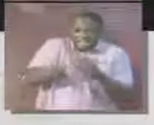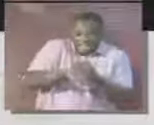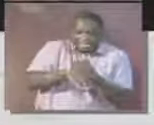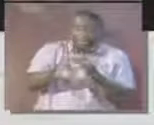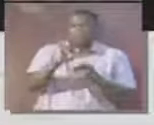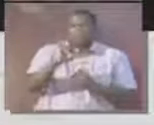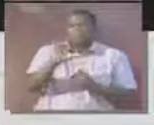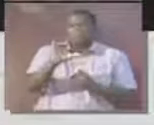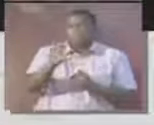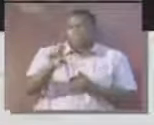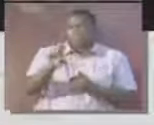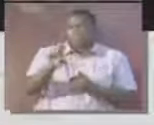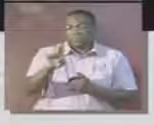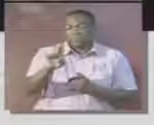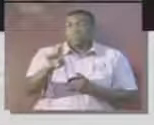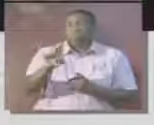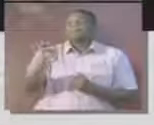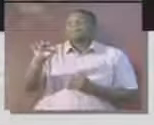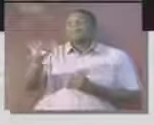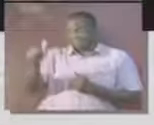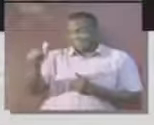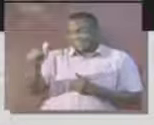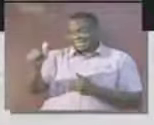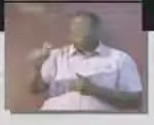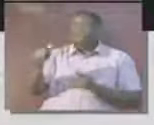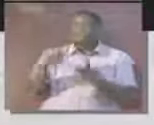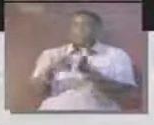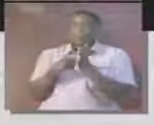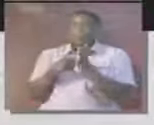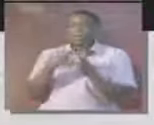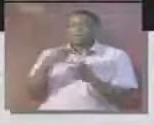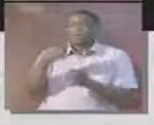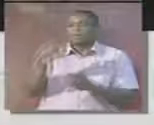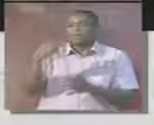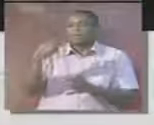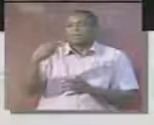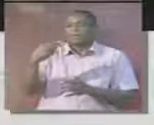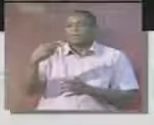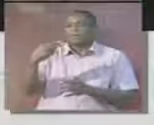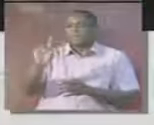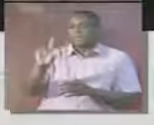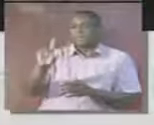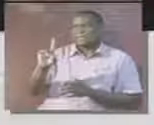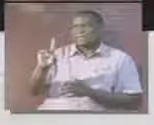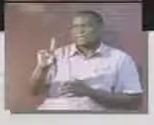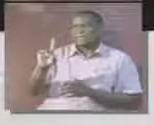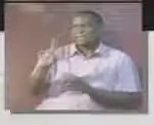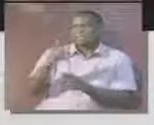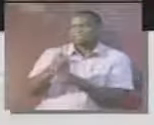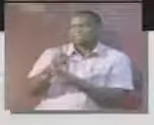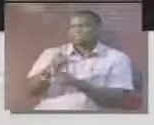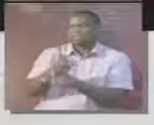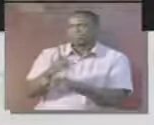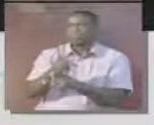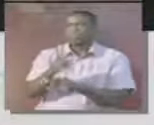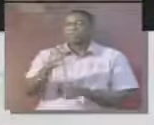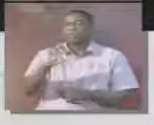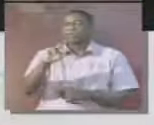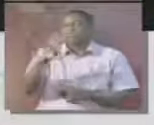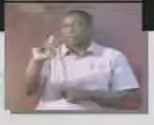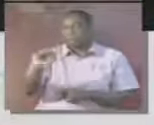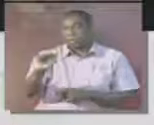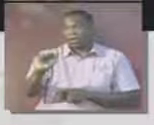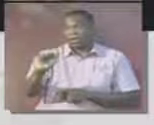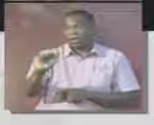10 requiring HDU care. At the Cora Hospital, there were 36 ward level patients.